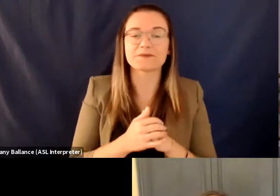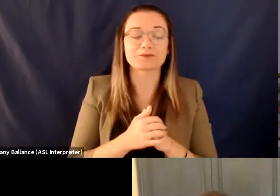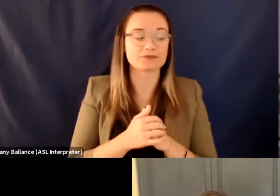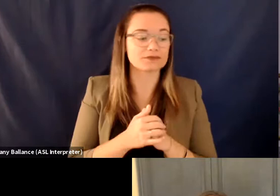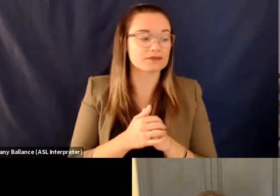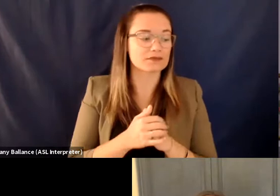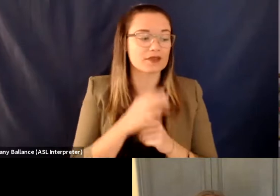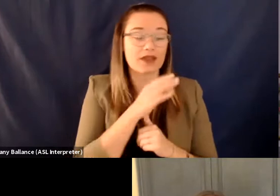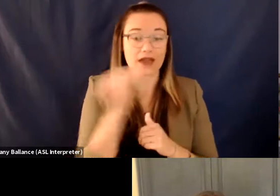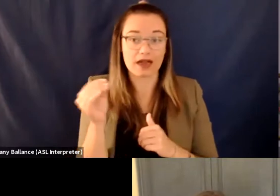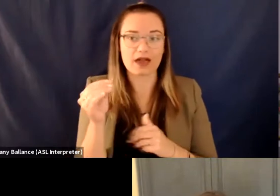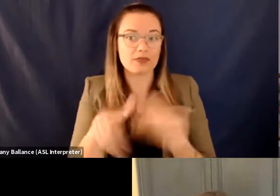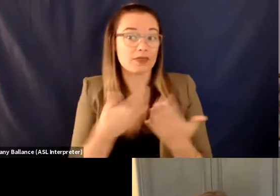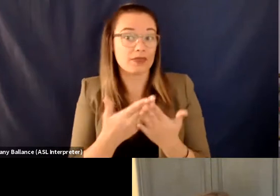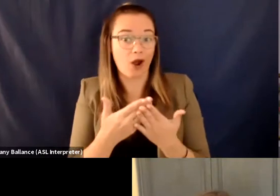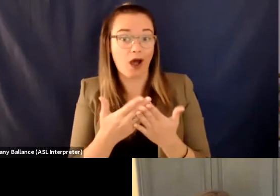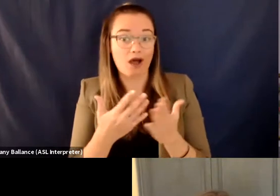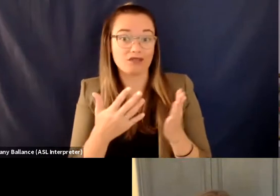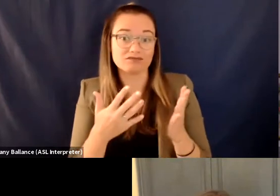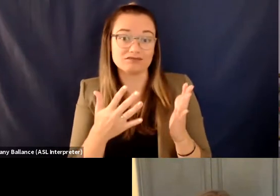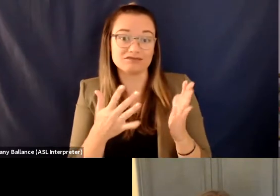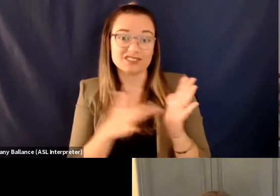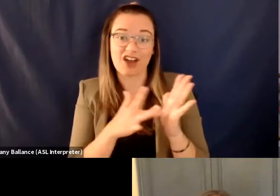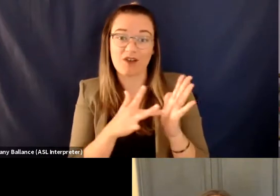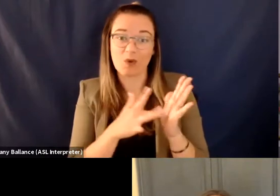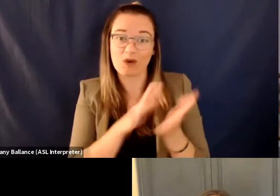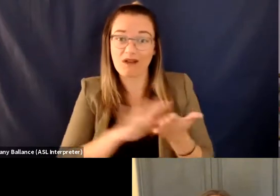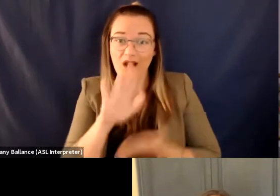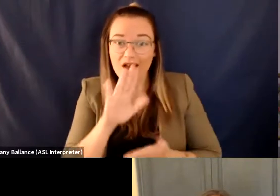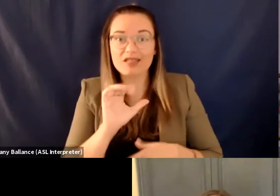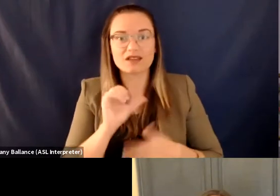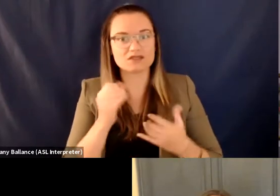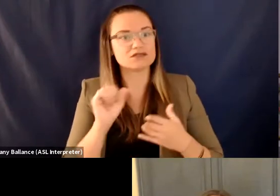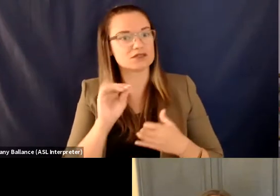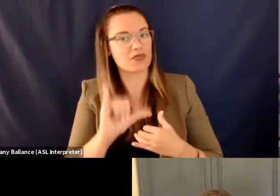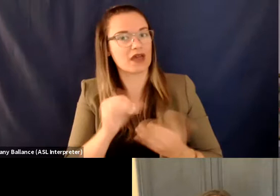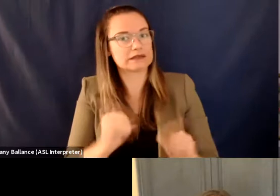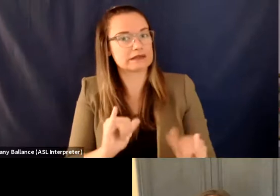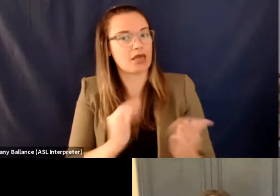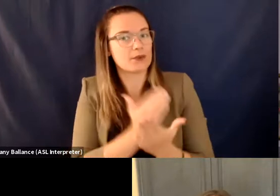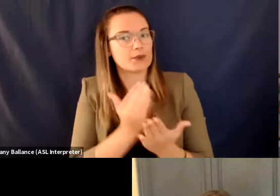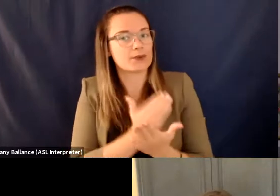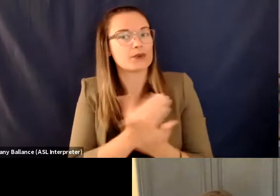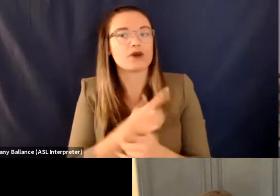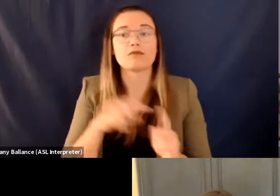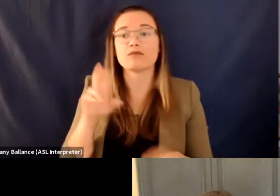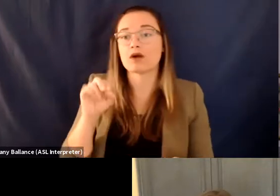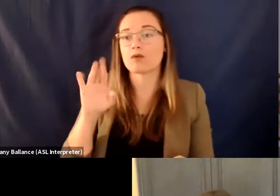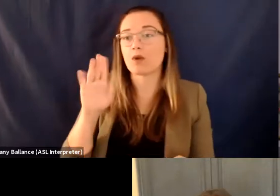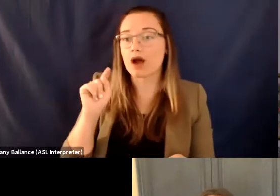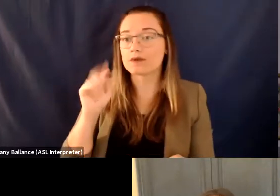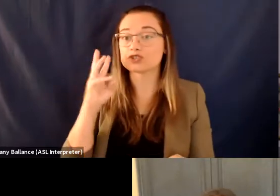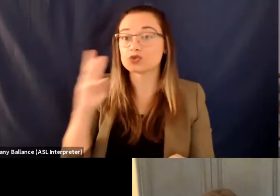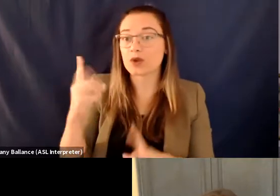and they're all sophomores in college, so they have that going on. But on in addition to that, you know, Robert's at West Point.